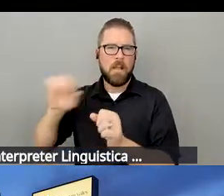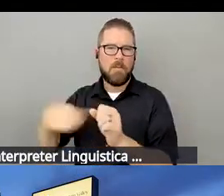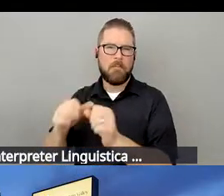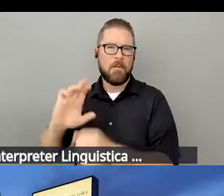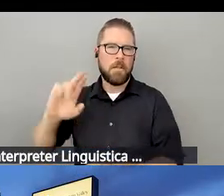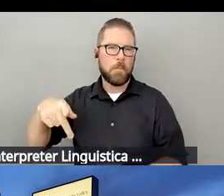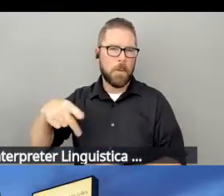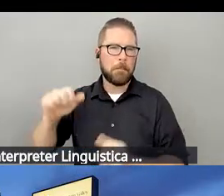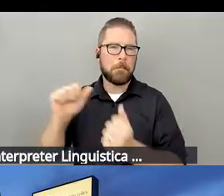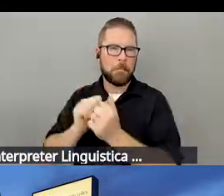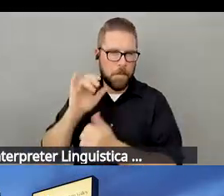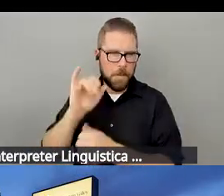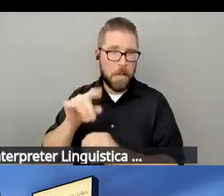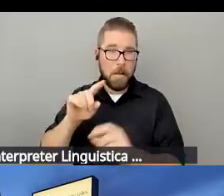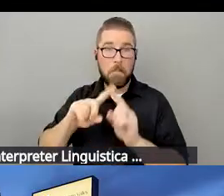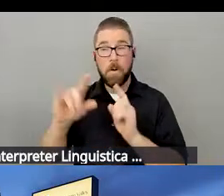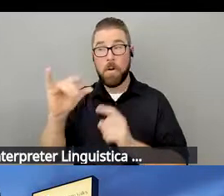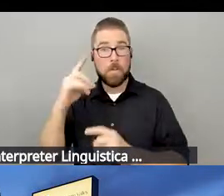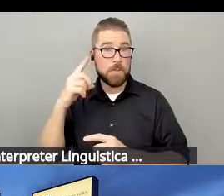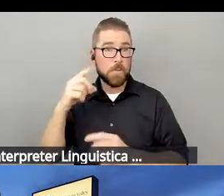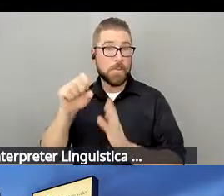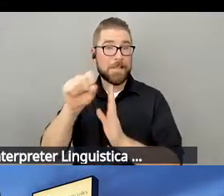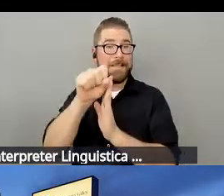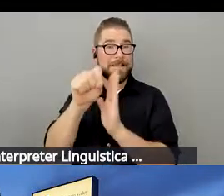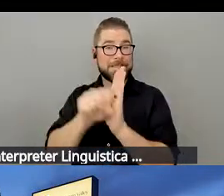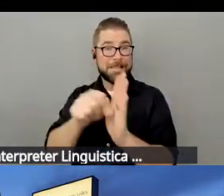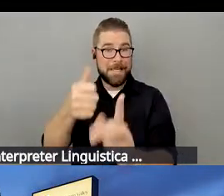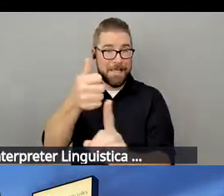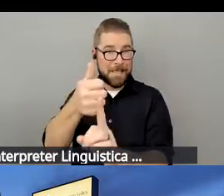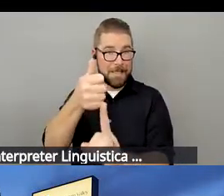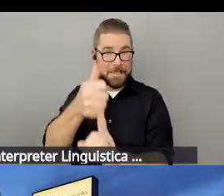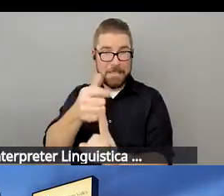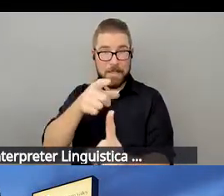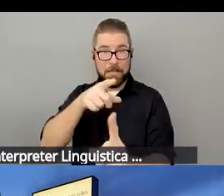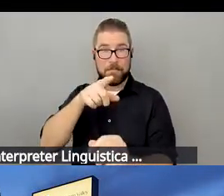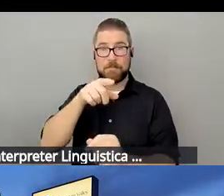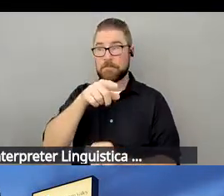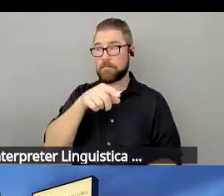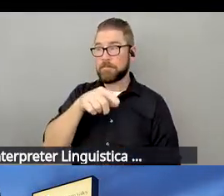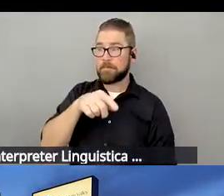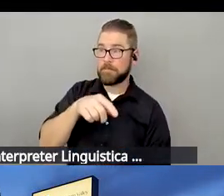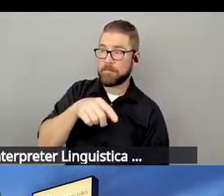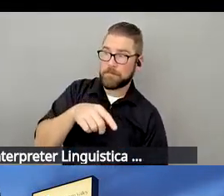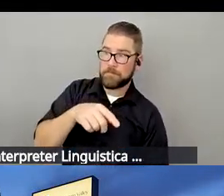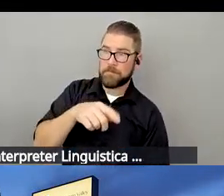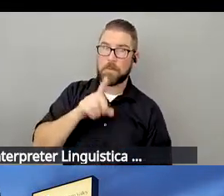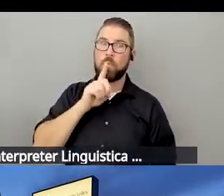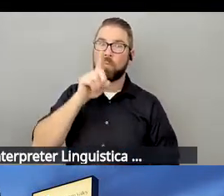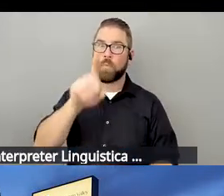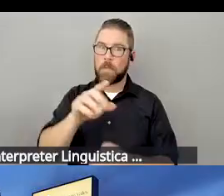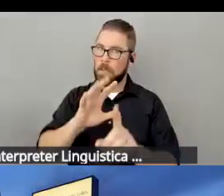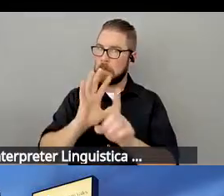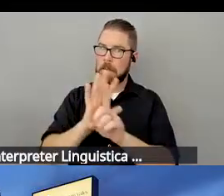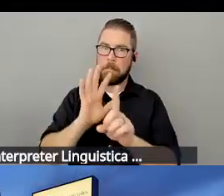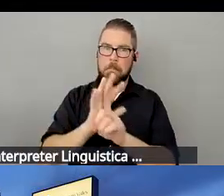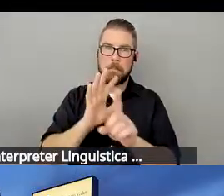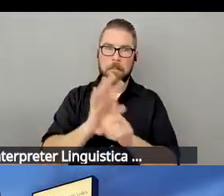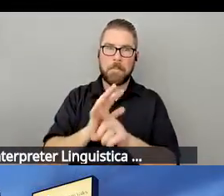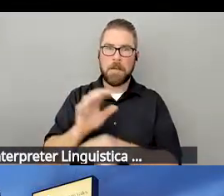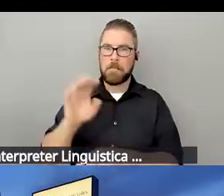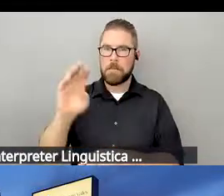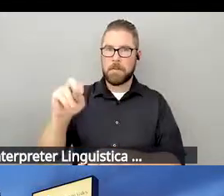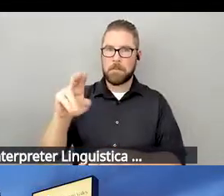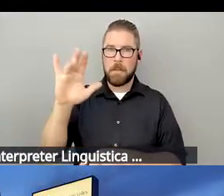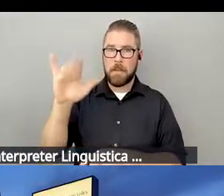that the state is also piloting a e-bike program. It's been highly popular, and that's maybe, Mary, where what sparked